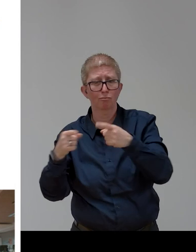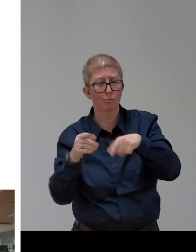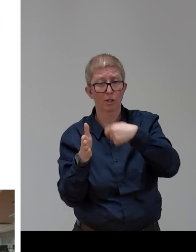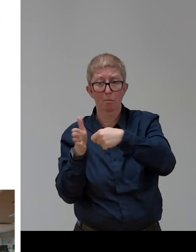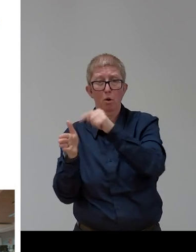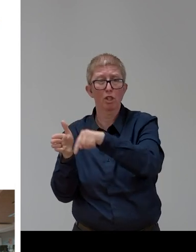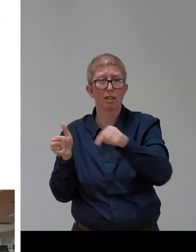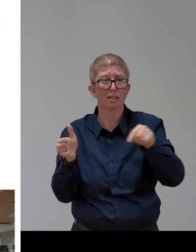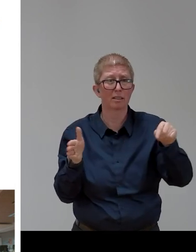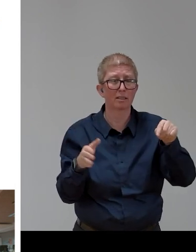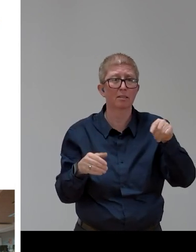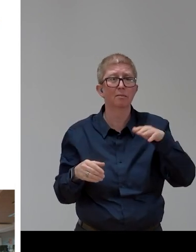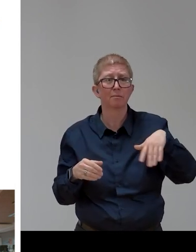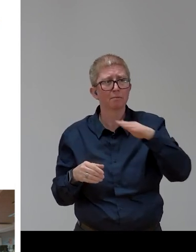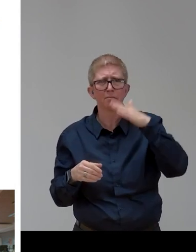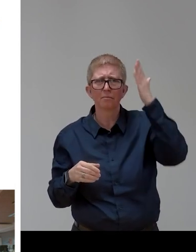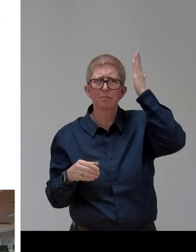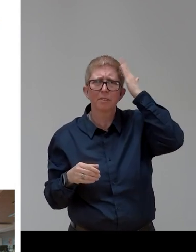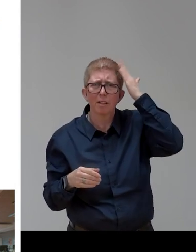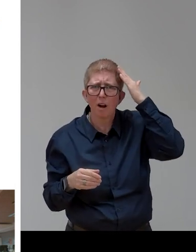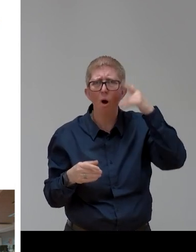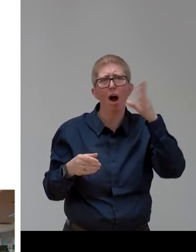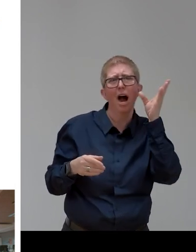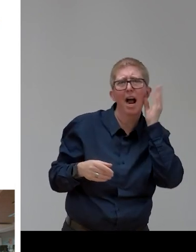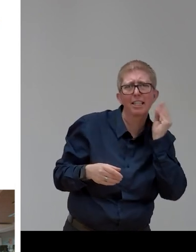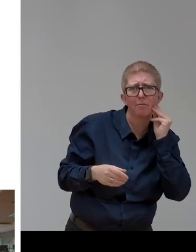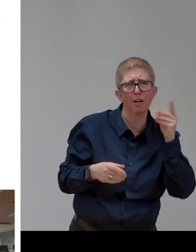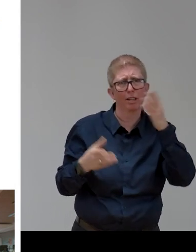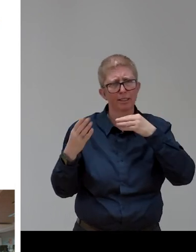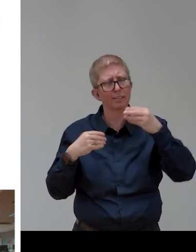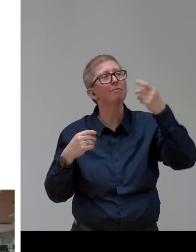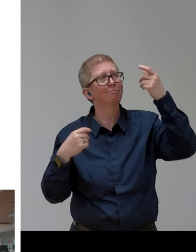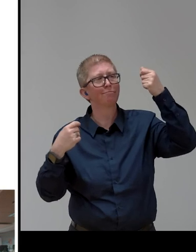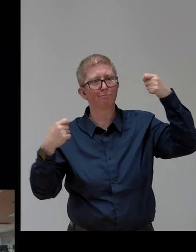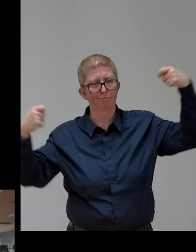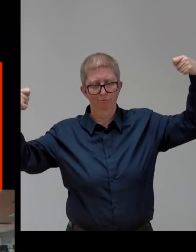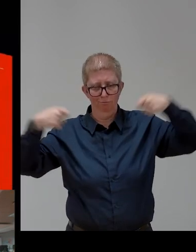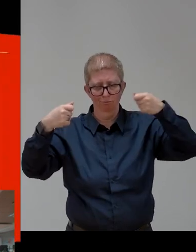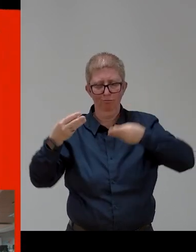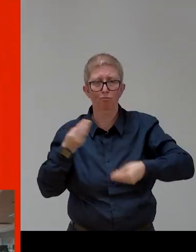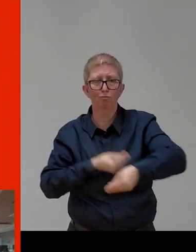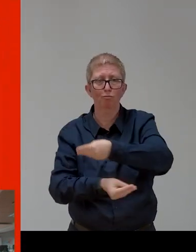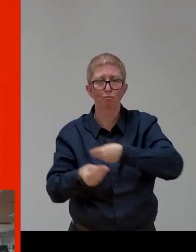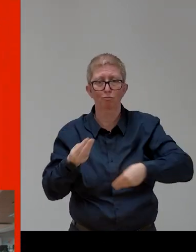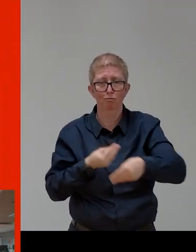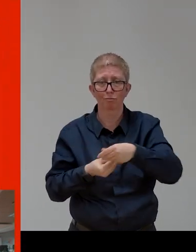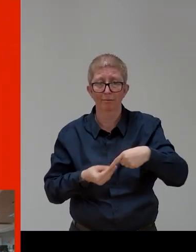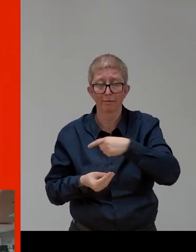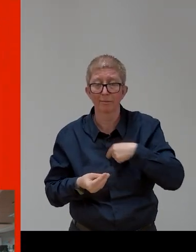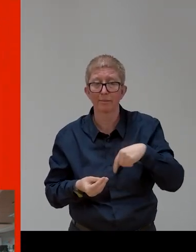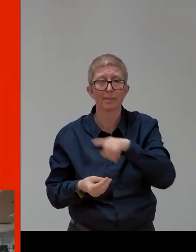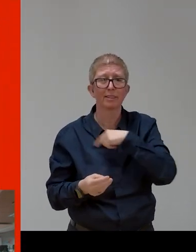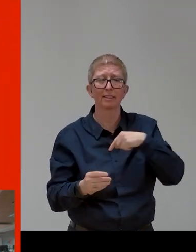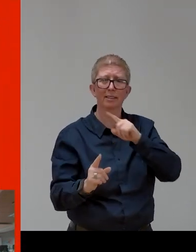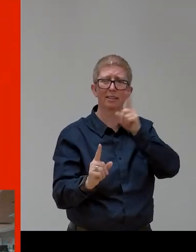knowledge, experience, and funding, each according to the role it plays in society. We strongly believe